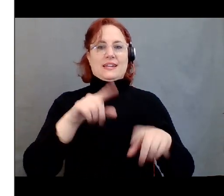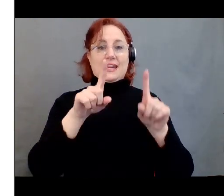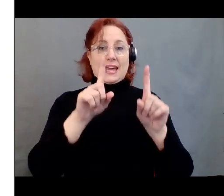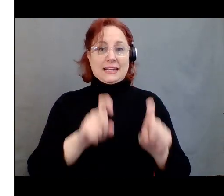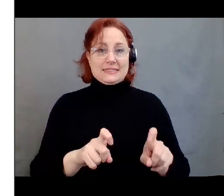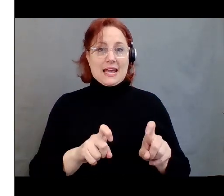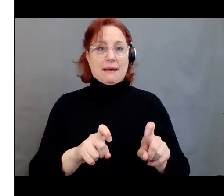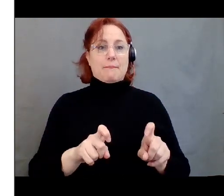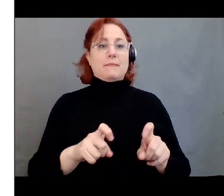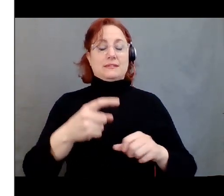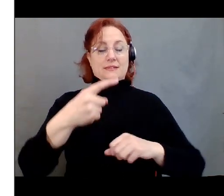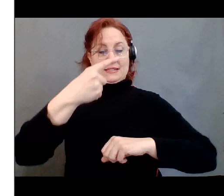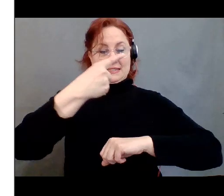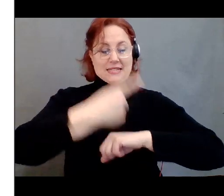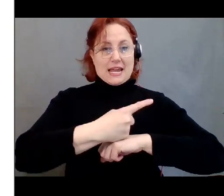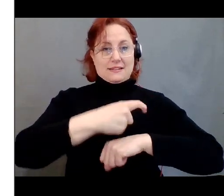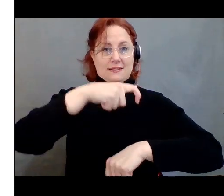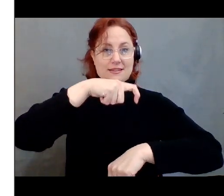file uploaded.